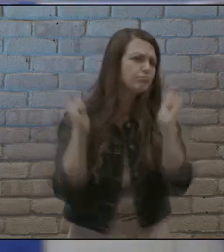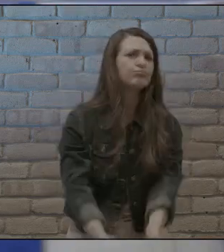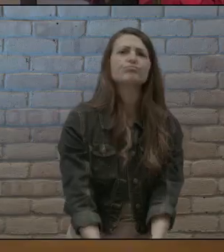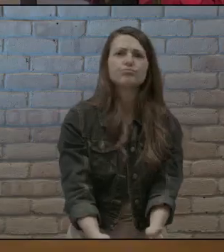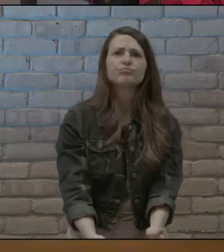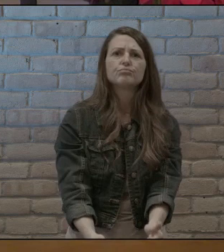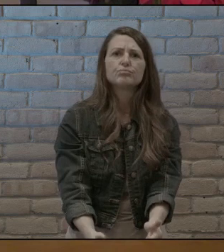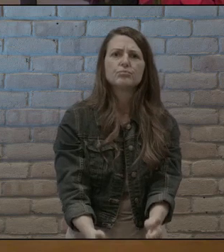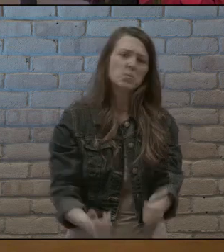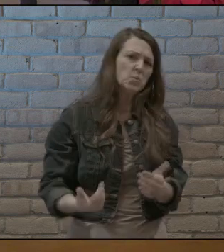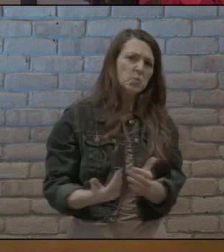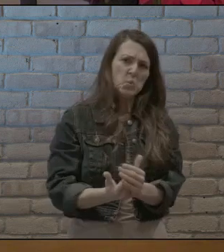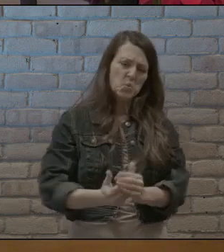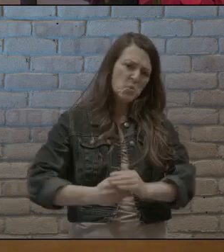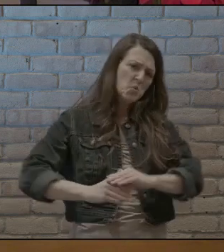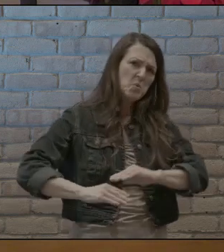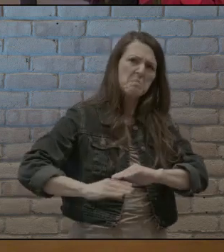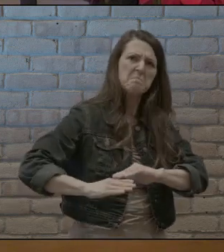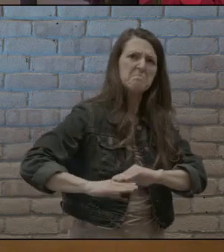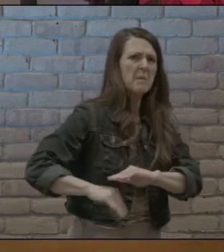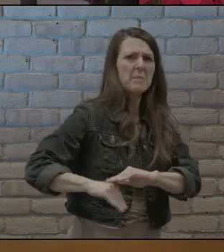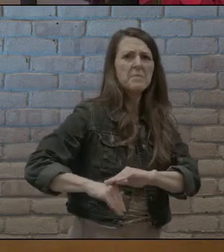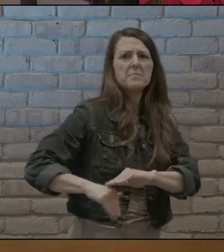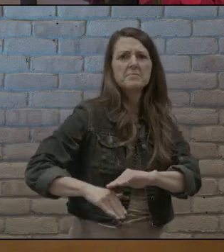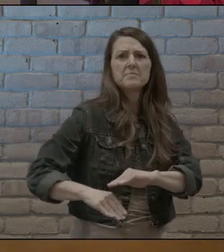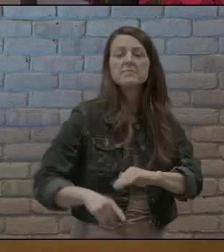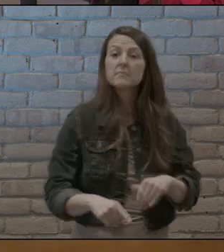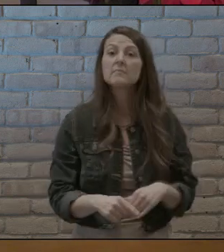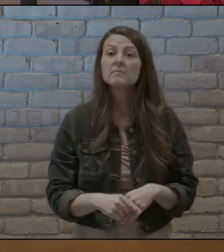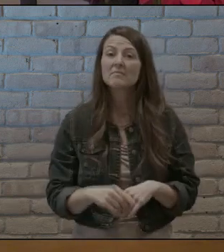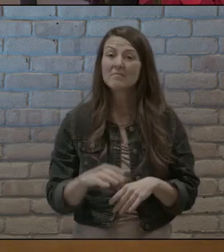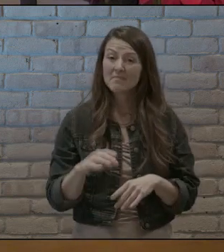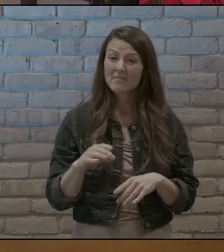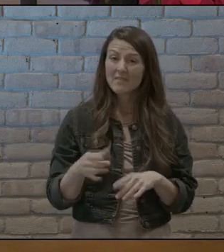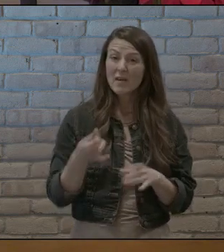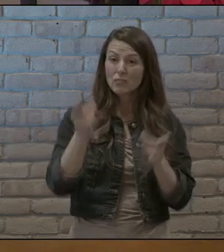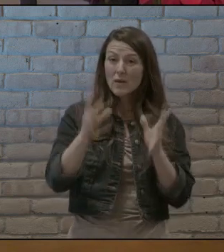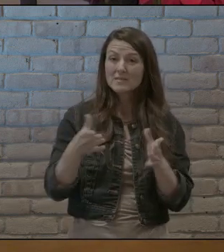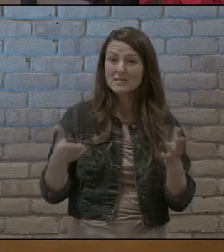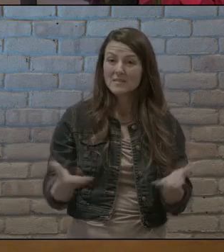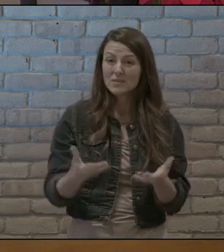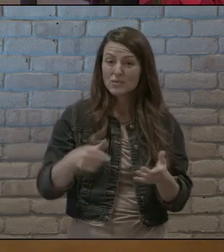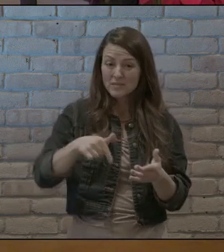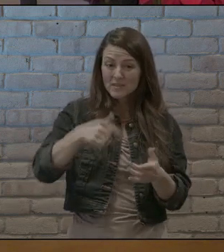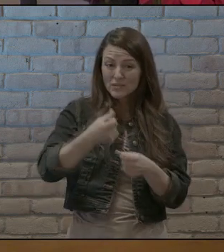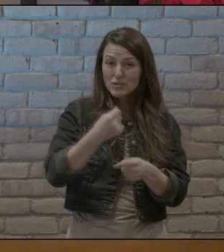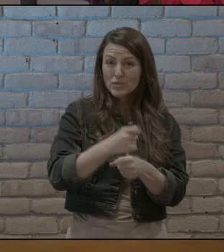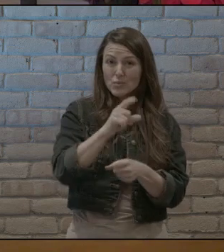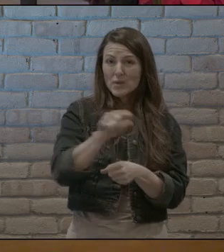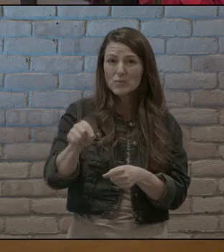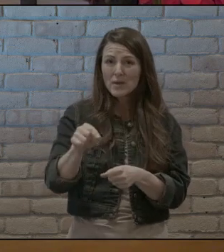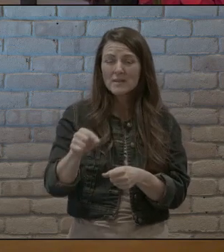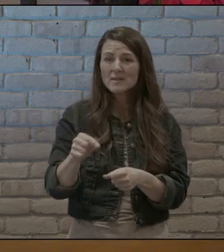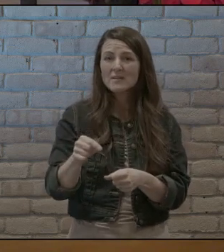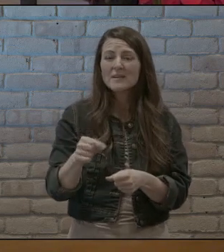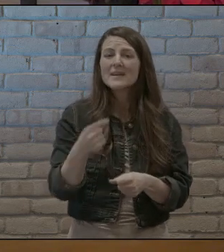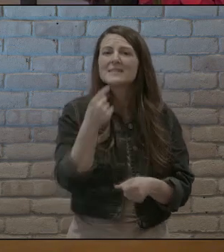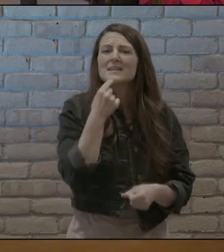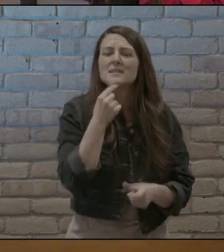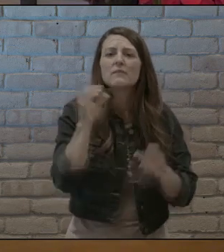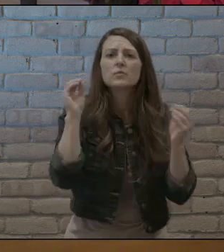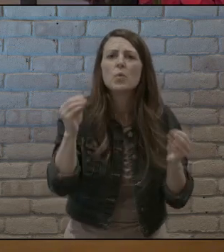The crisis of 2020 is telling us that there's no hope. And